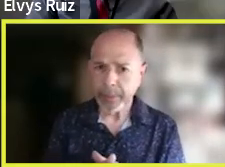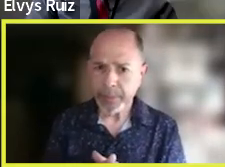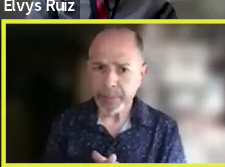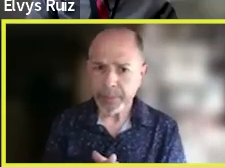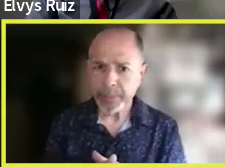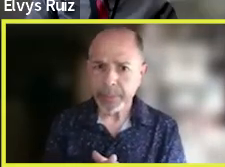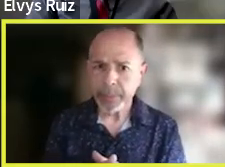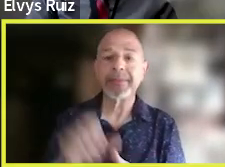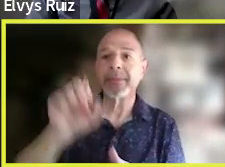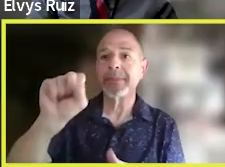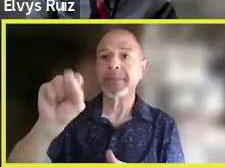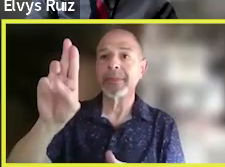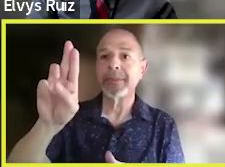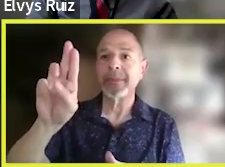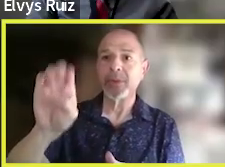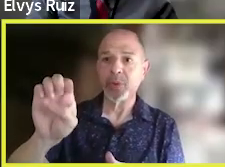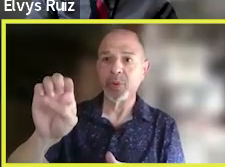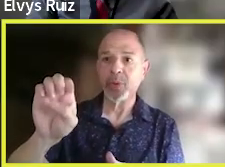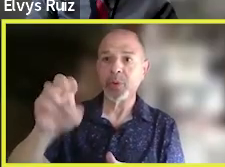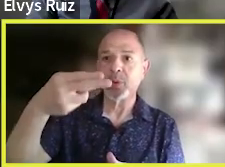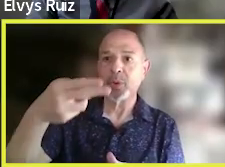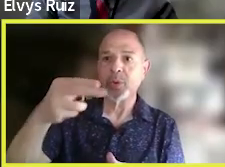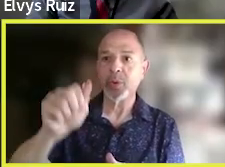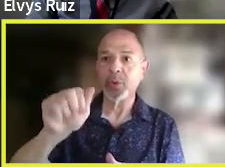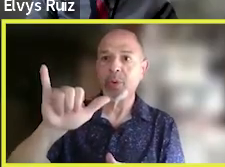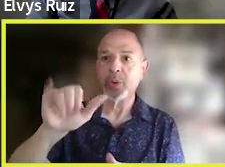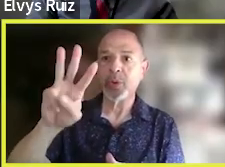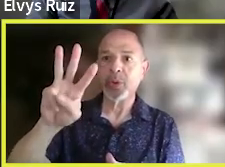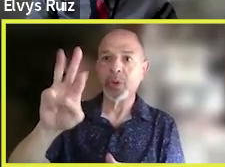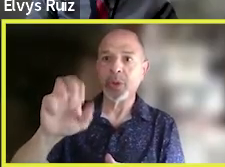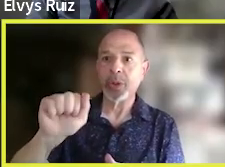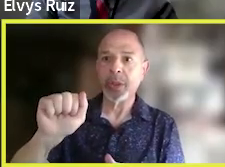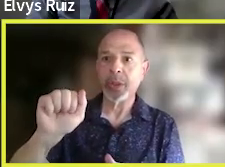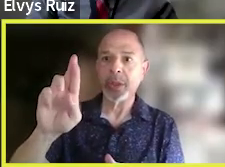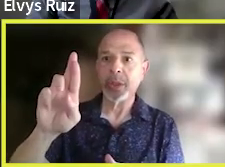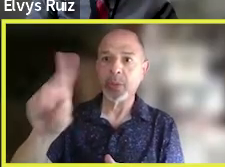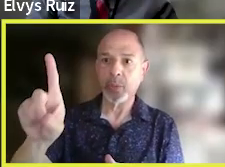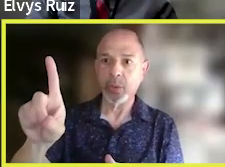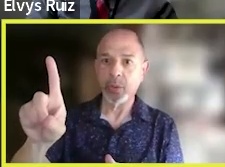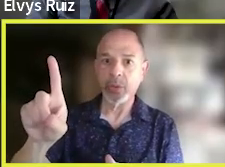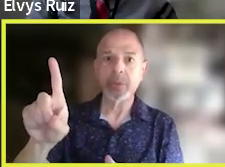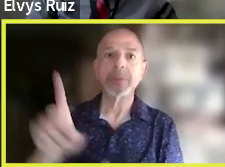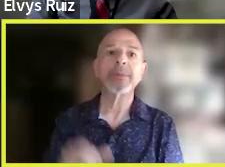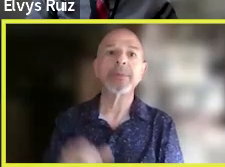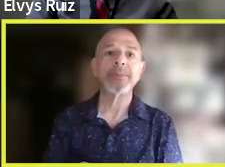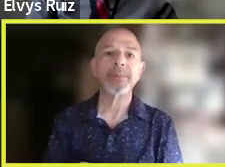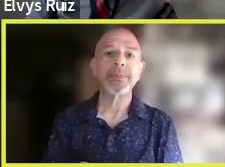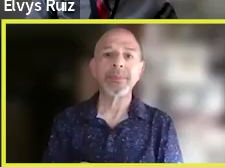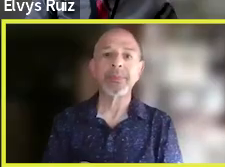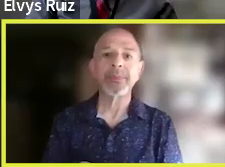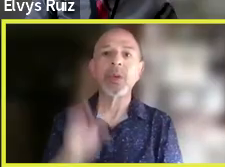Sue Hayward, have most of us who have worked with for many, many years. She will